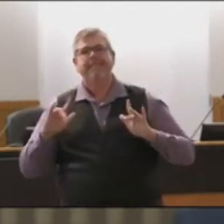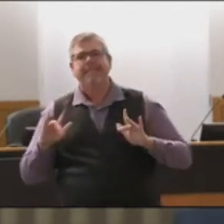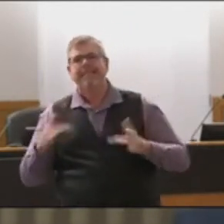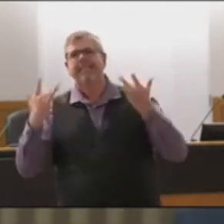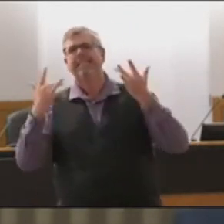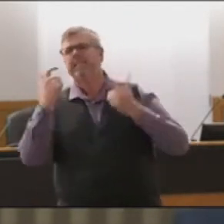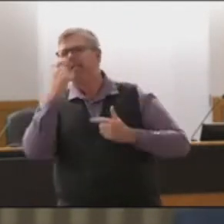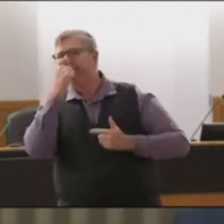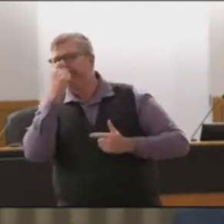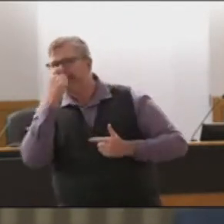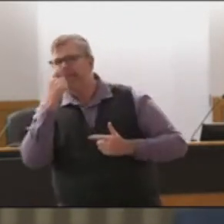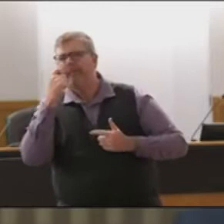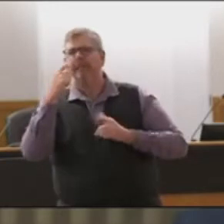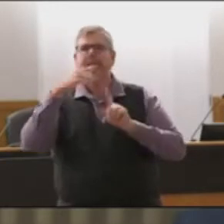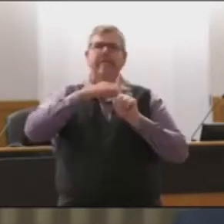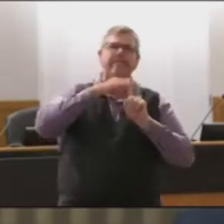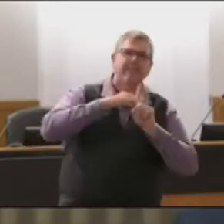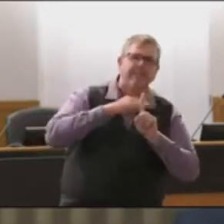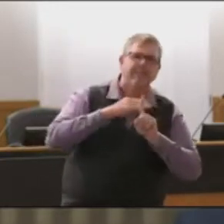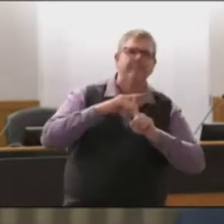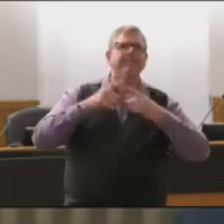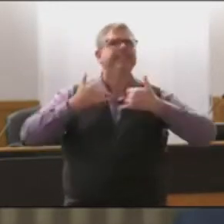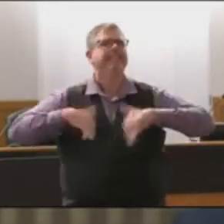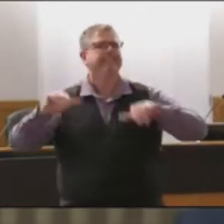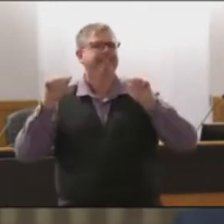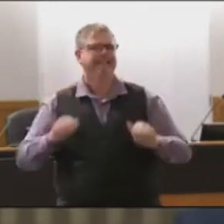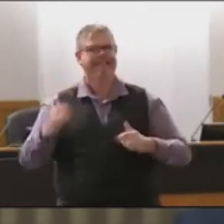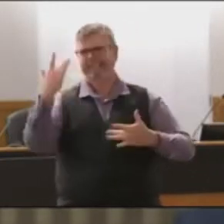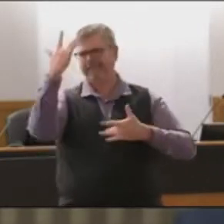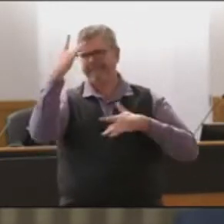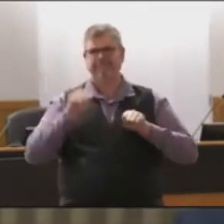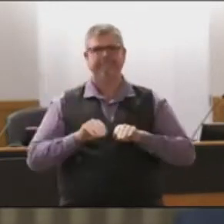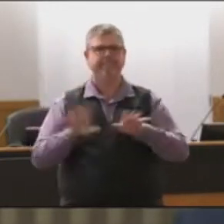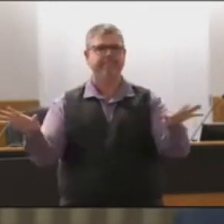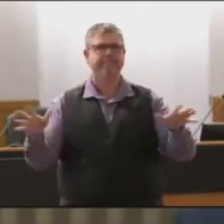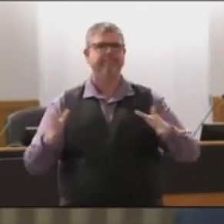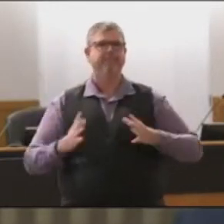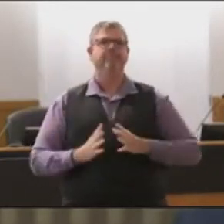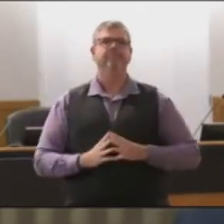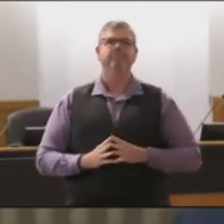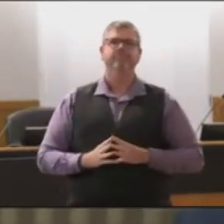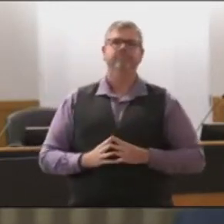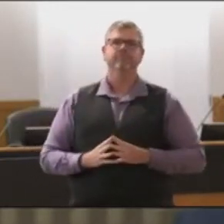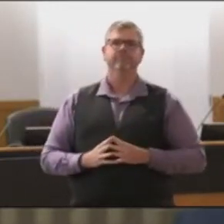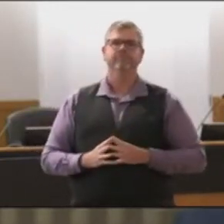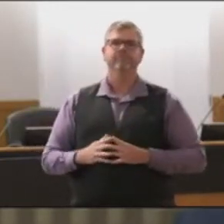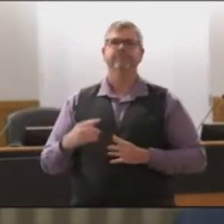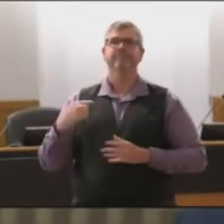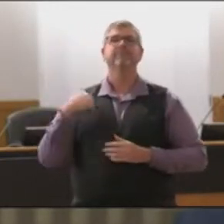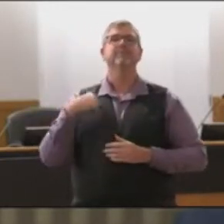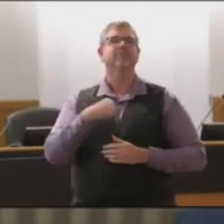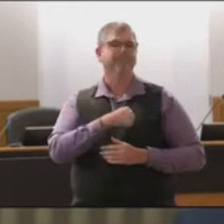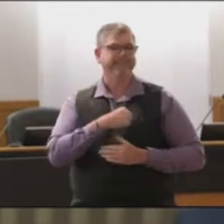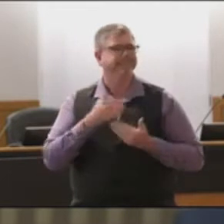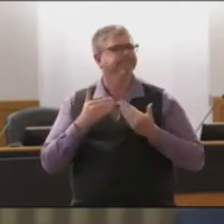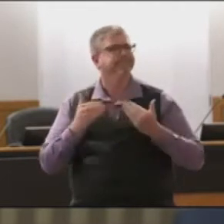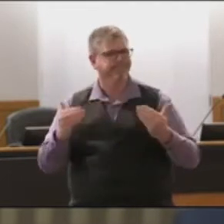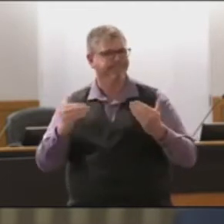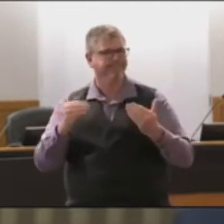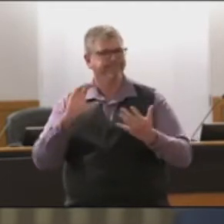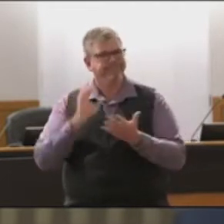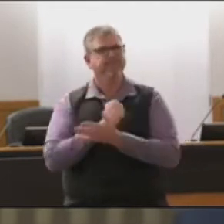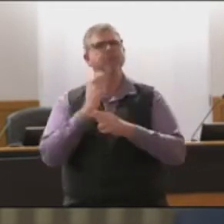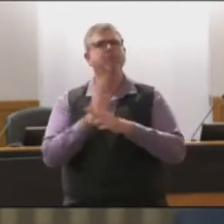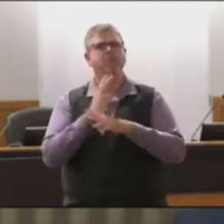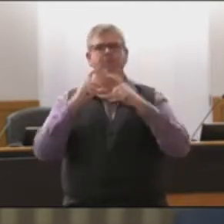contagious. Because of this, face covering is recommended to reduce the risk of that transmission when you are going about your essential